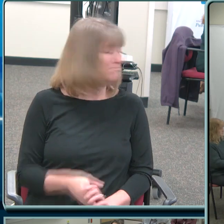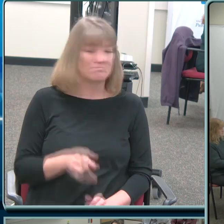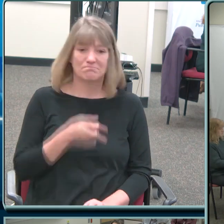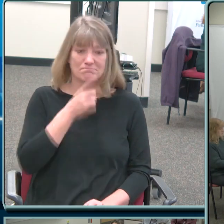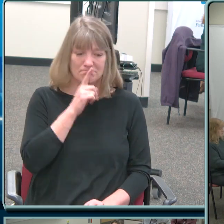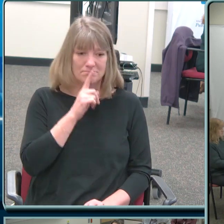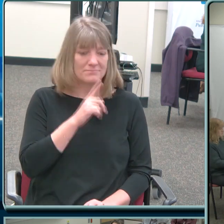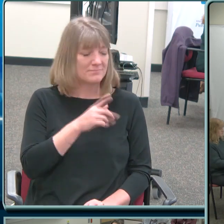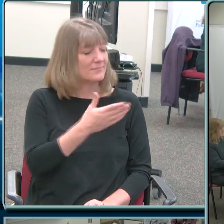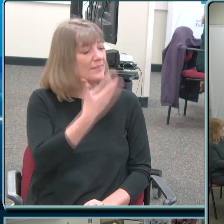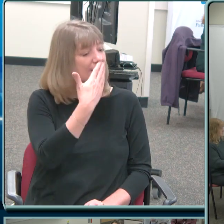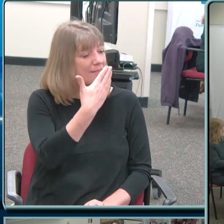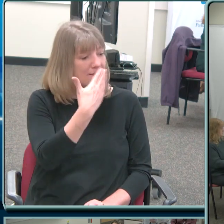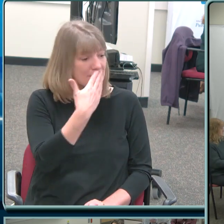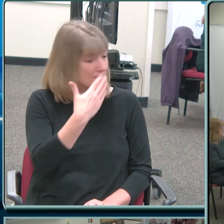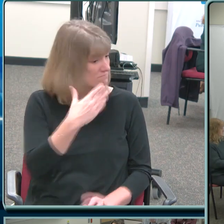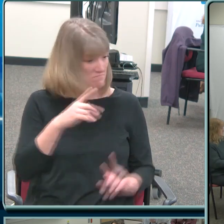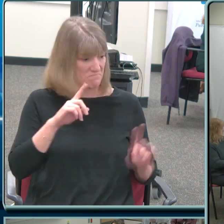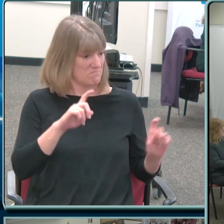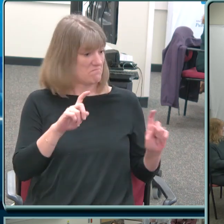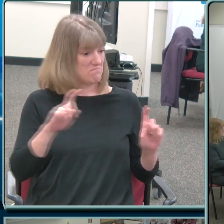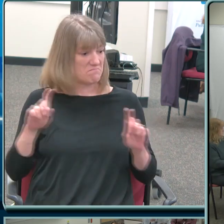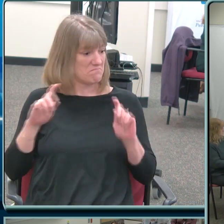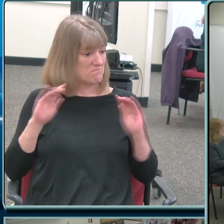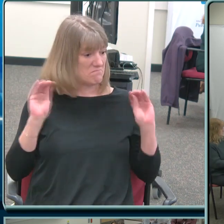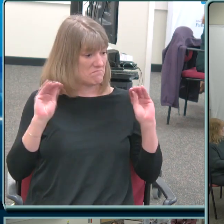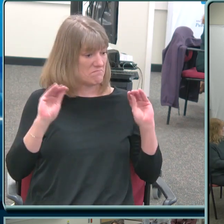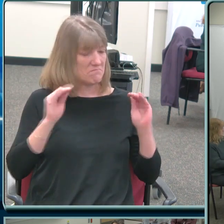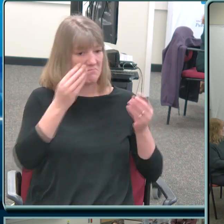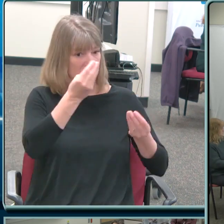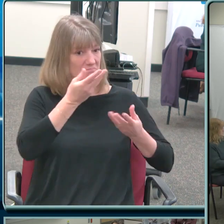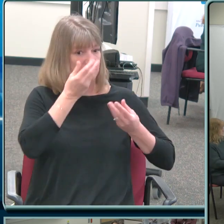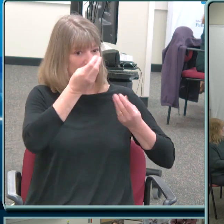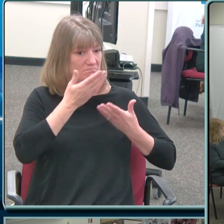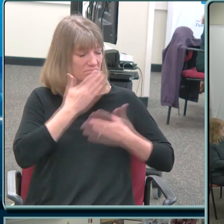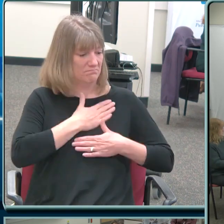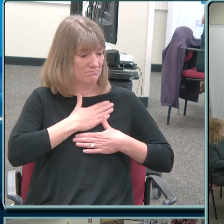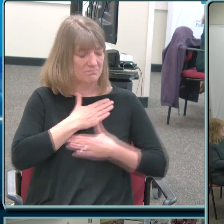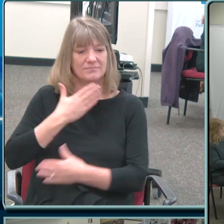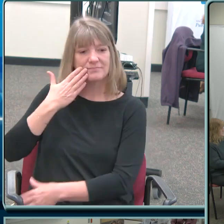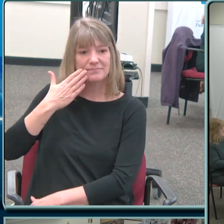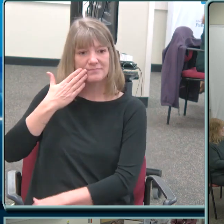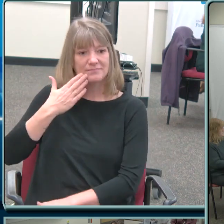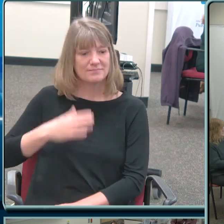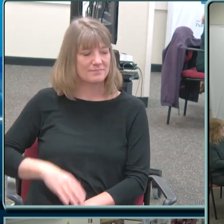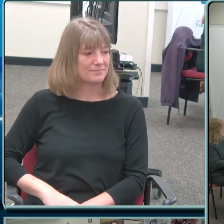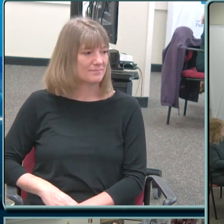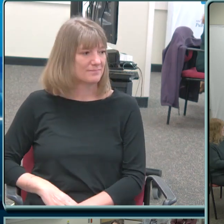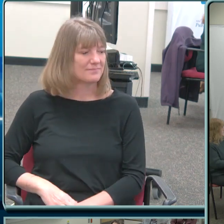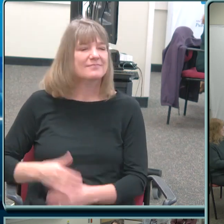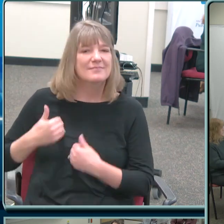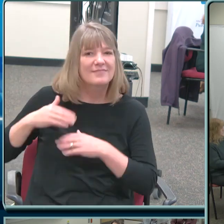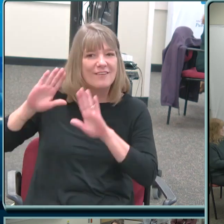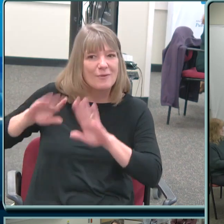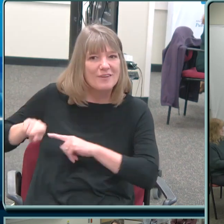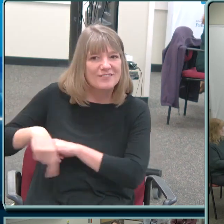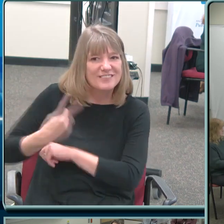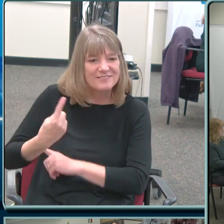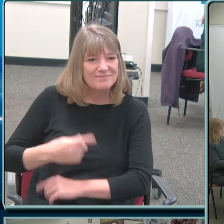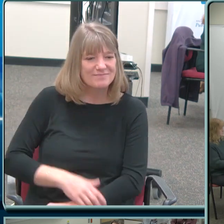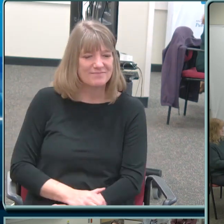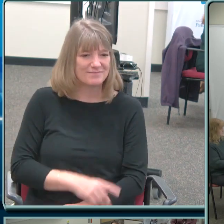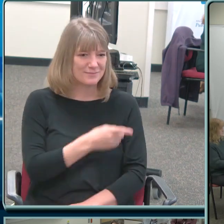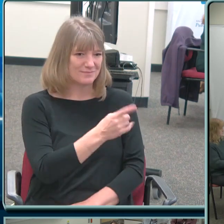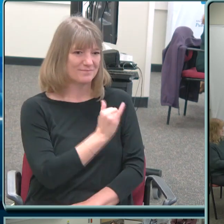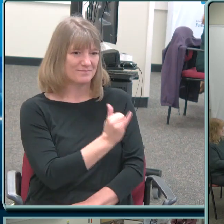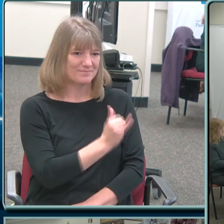Director Whelan, thank you. It doesn't appear that we have any questions. We appreciate the updates. Thank you. Have a wonderful day. You